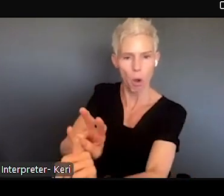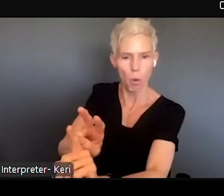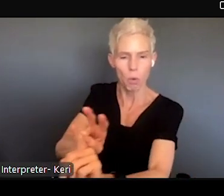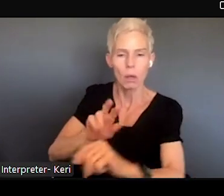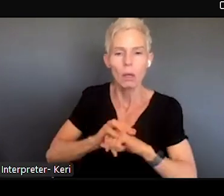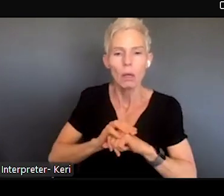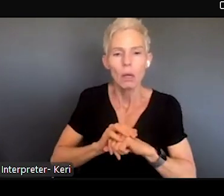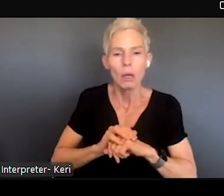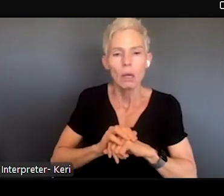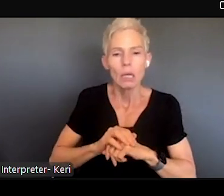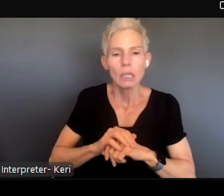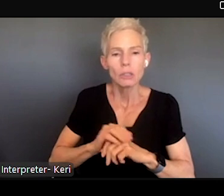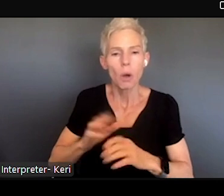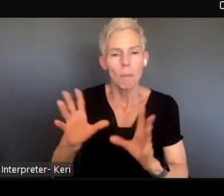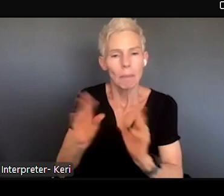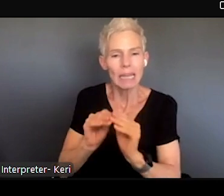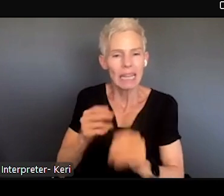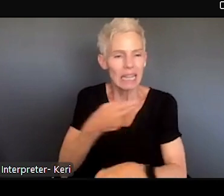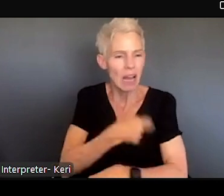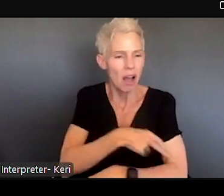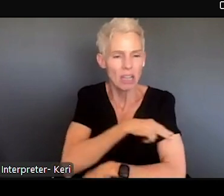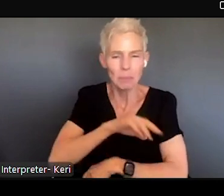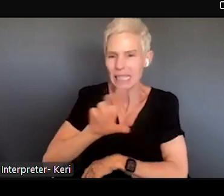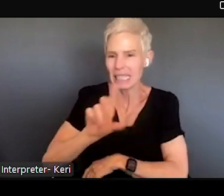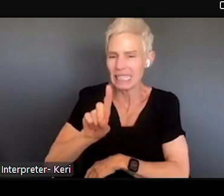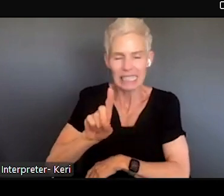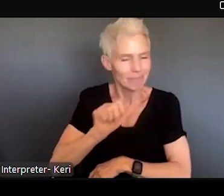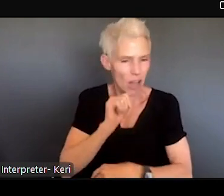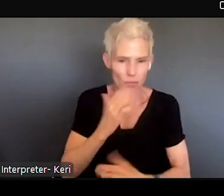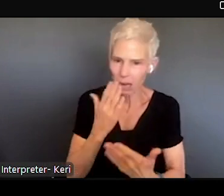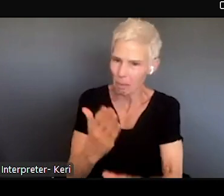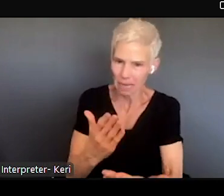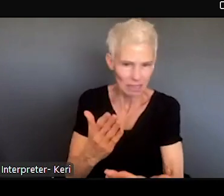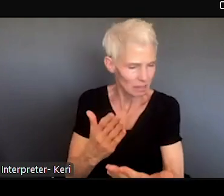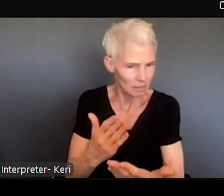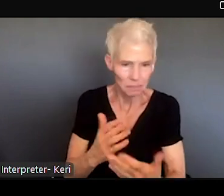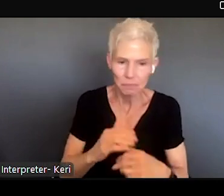hospital EDs is the one that it did not come recommended. So